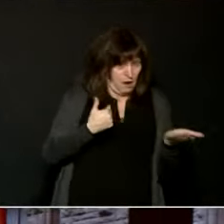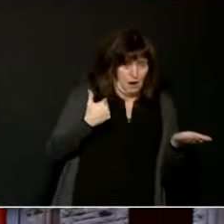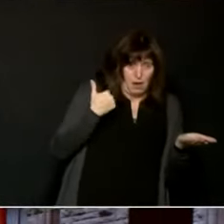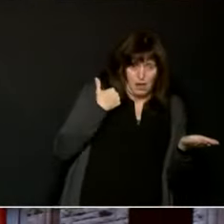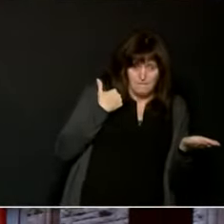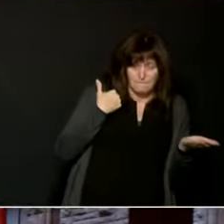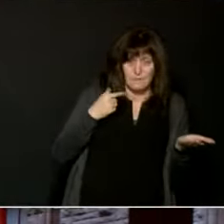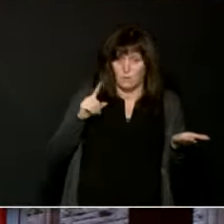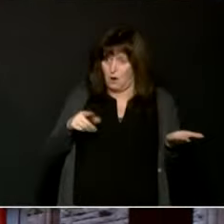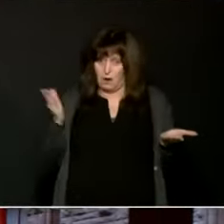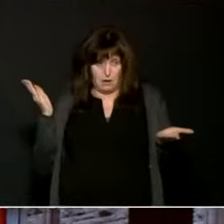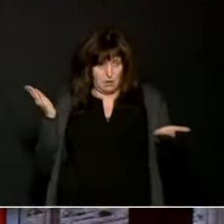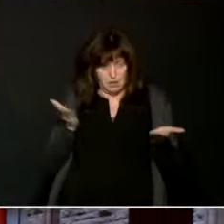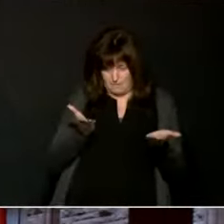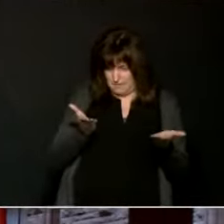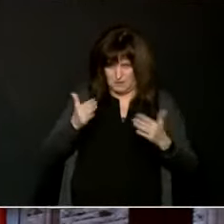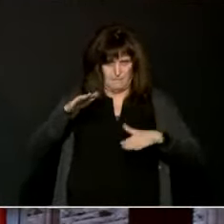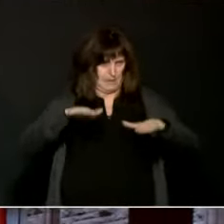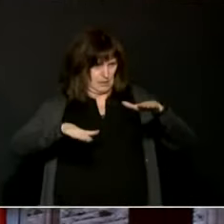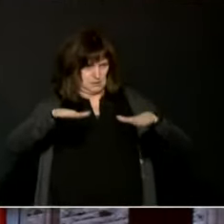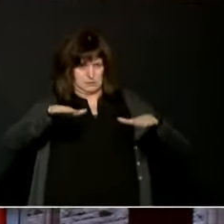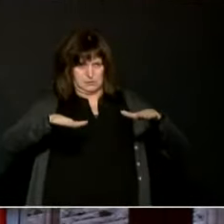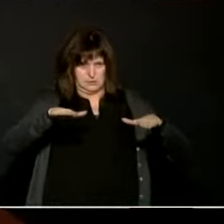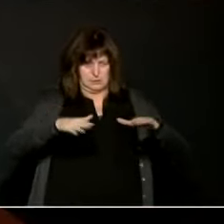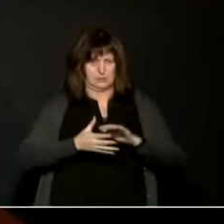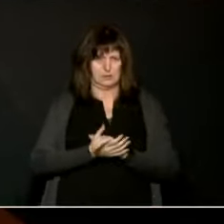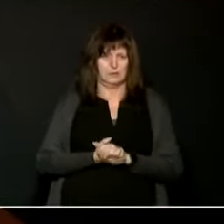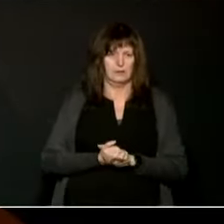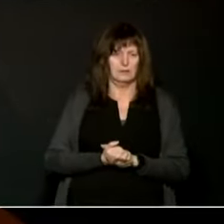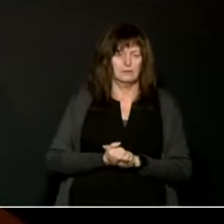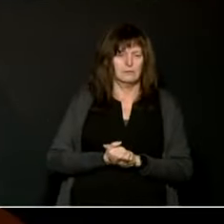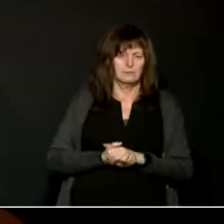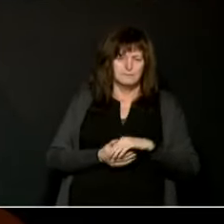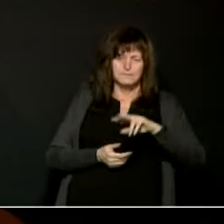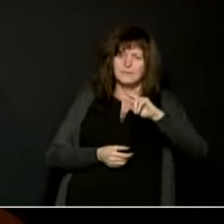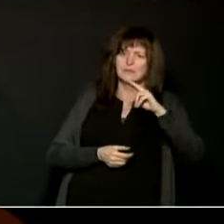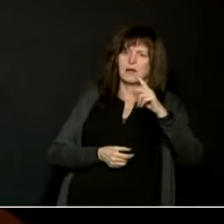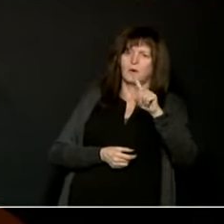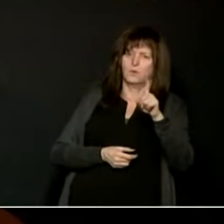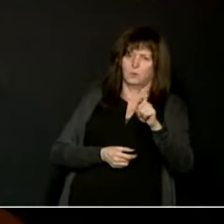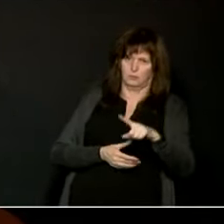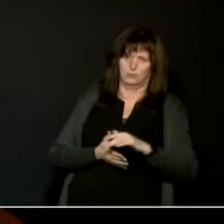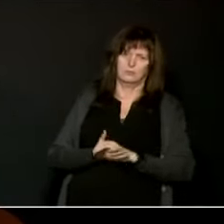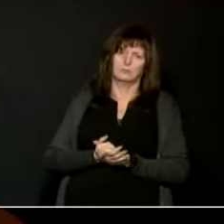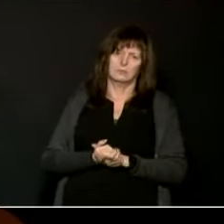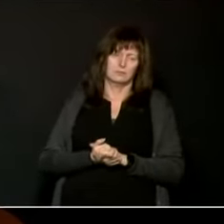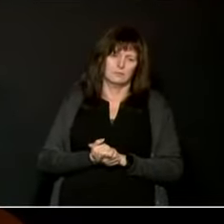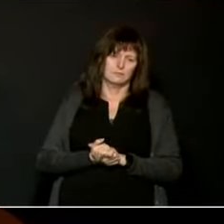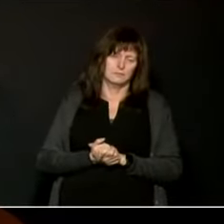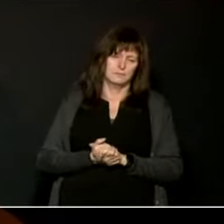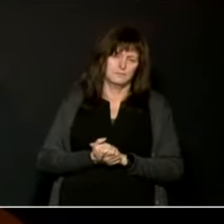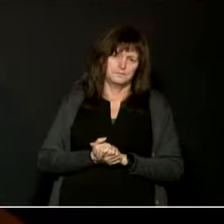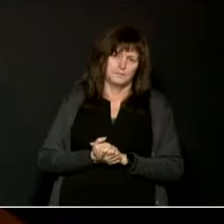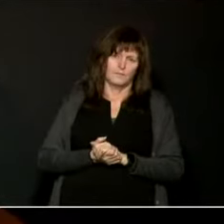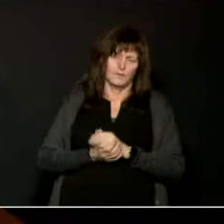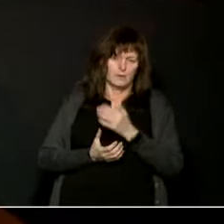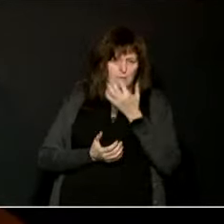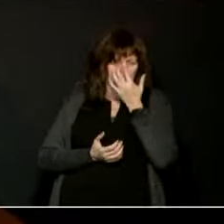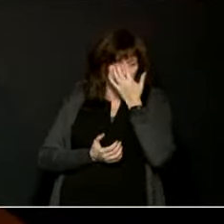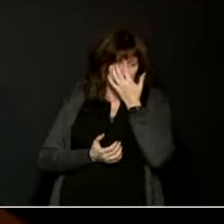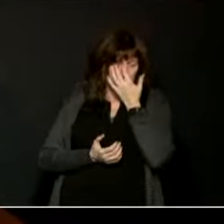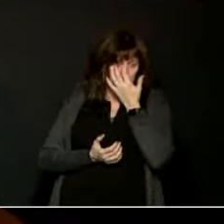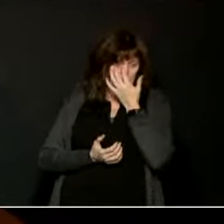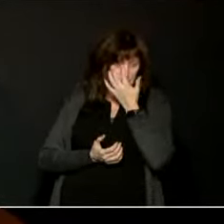question. Thank you for that, Doctor. And just on the Friday announcement of the emergency break